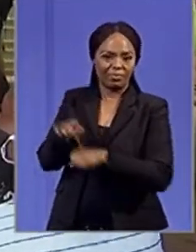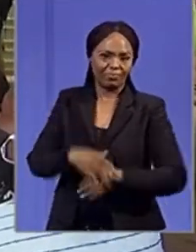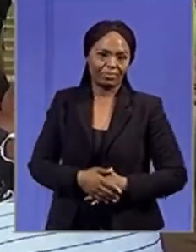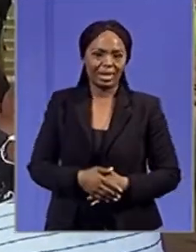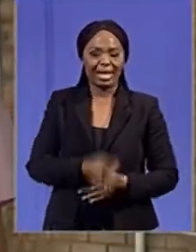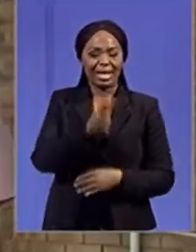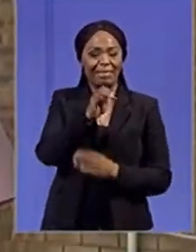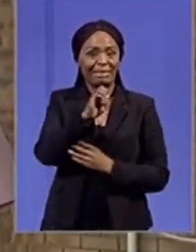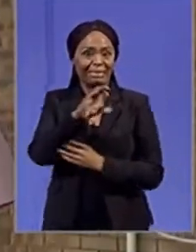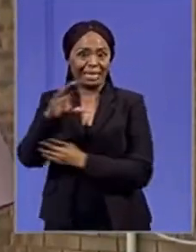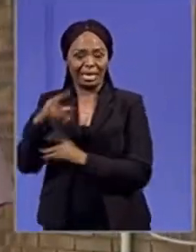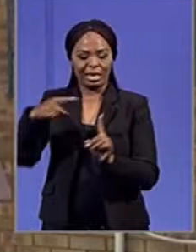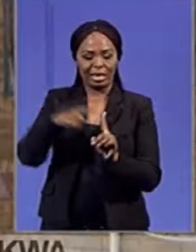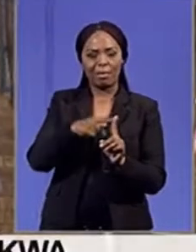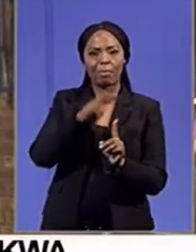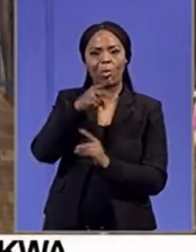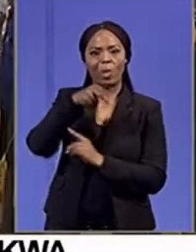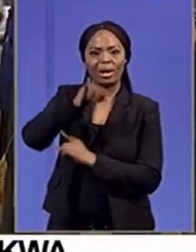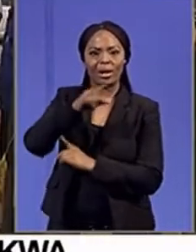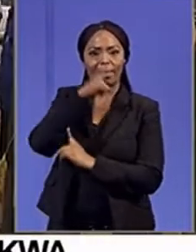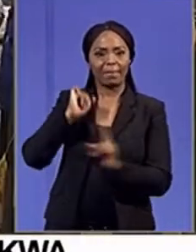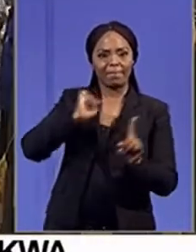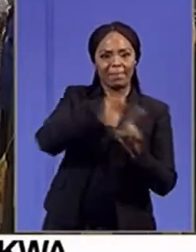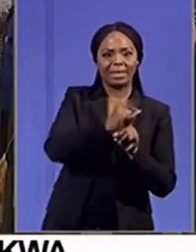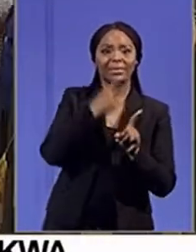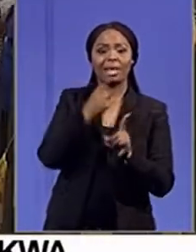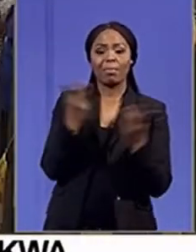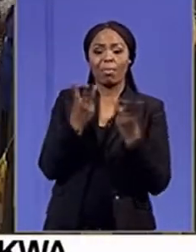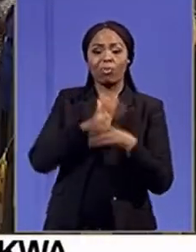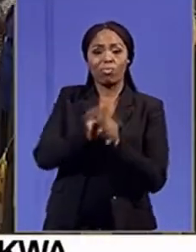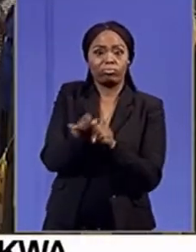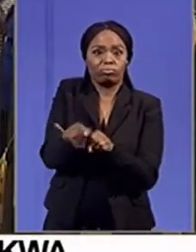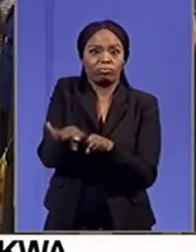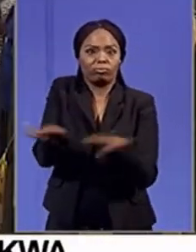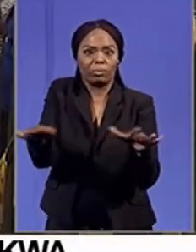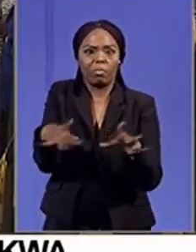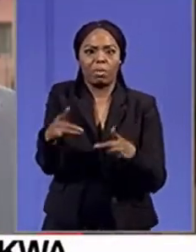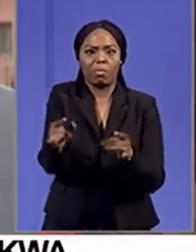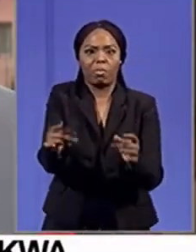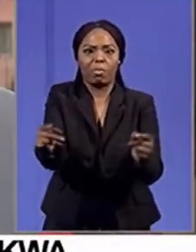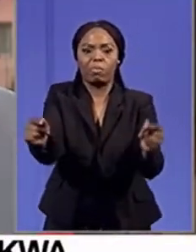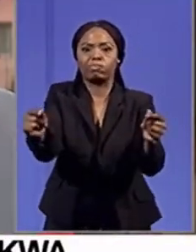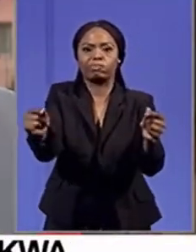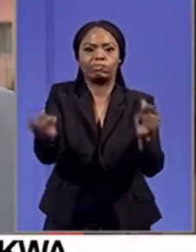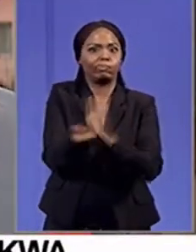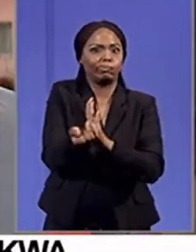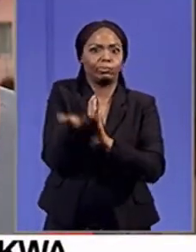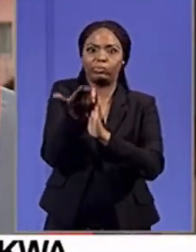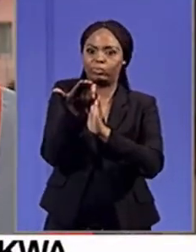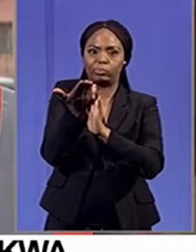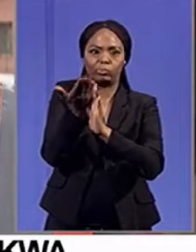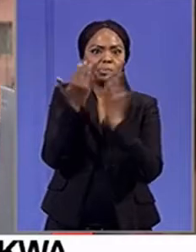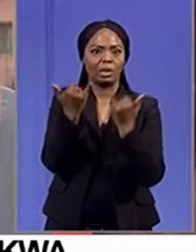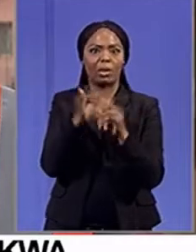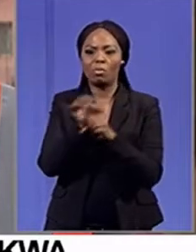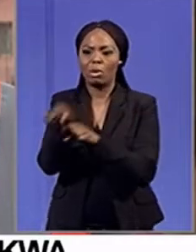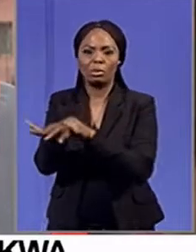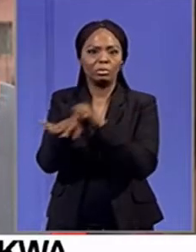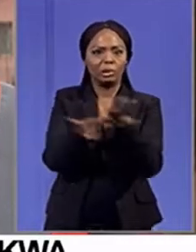Mahuping Lekwene o re dipalopalo tsa batho ba tshwaeditsweng ke COVID-19 ntse di eketseha. Mo beke tse pedi tse di fetileng re